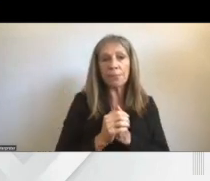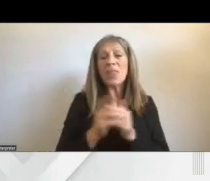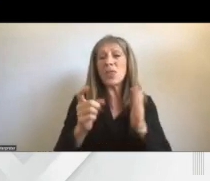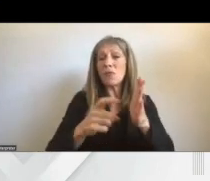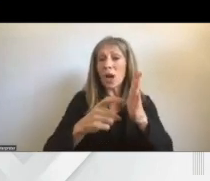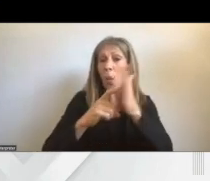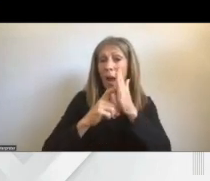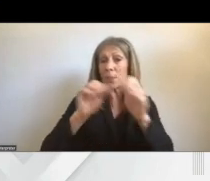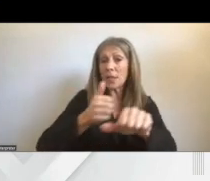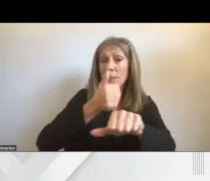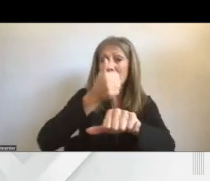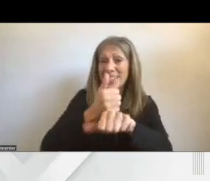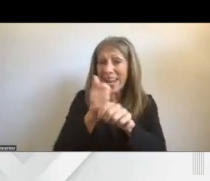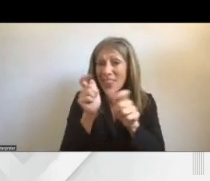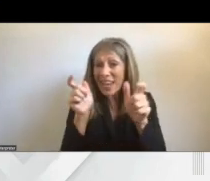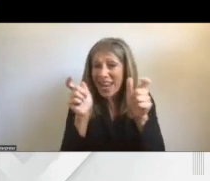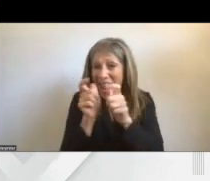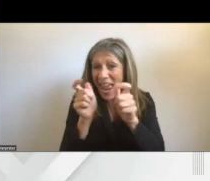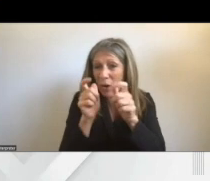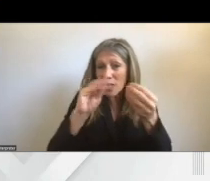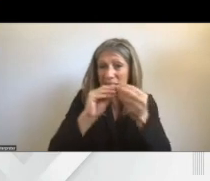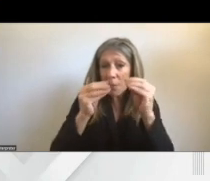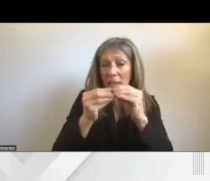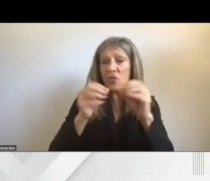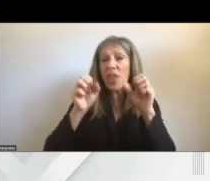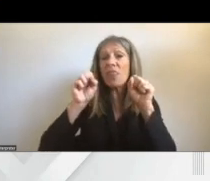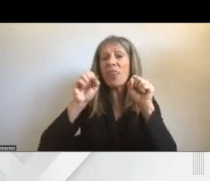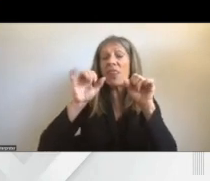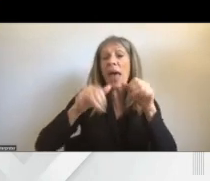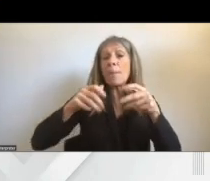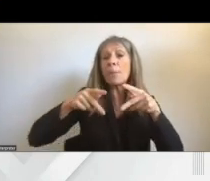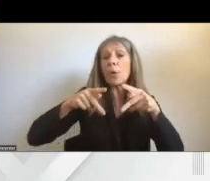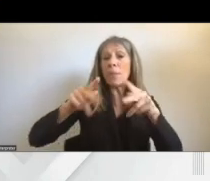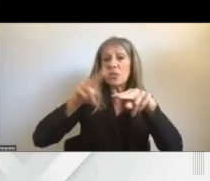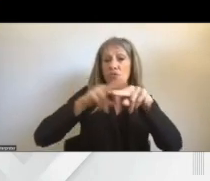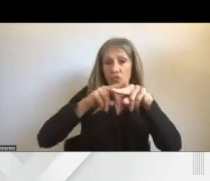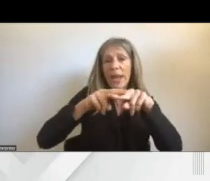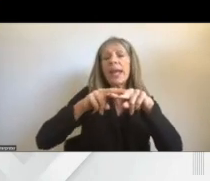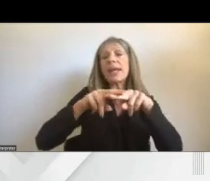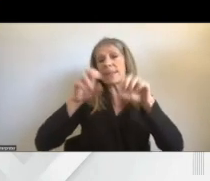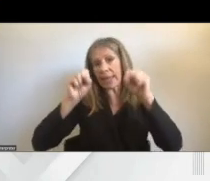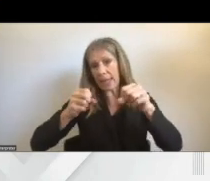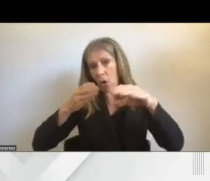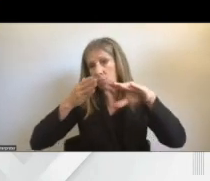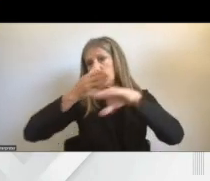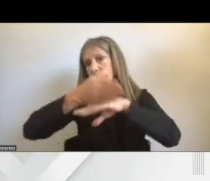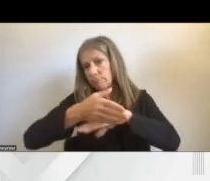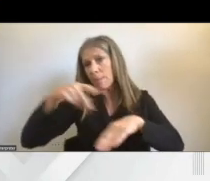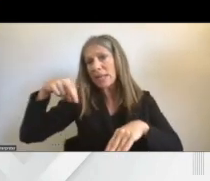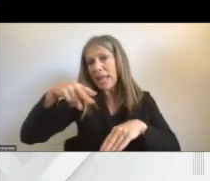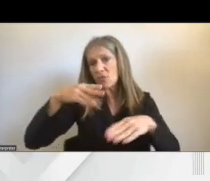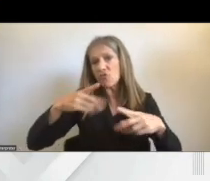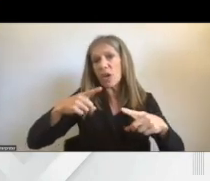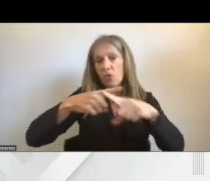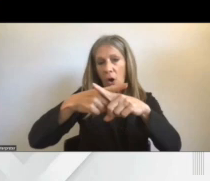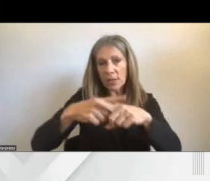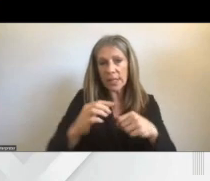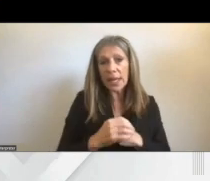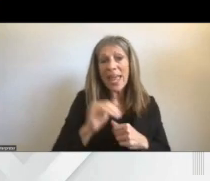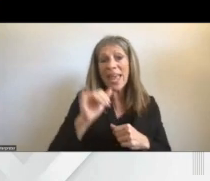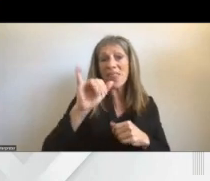set at the narrowest dimension that allows trains to safely traverse a pedestrian crossing. And in the image, it's